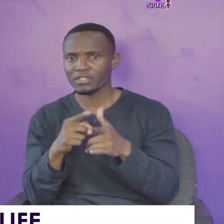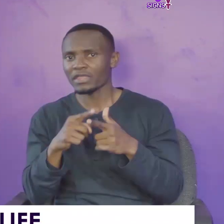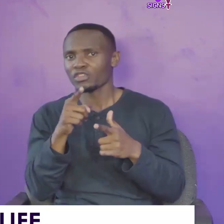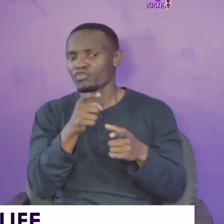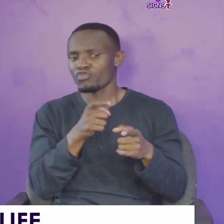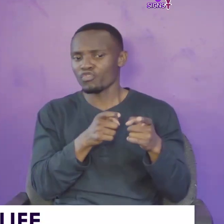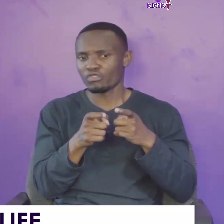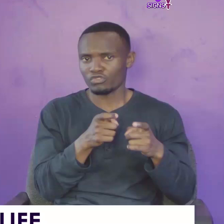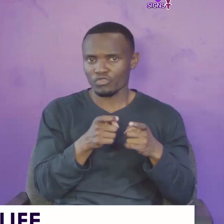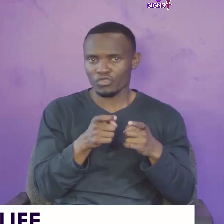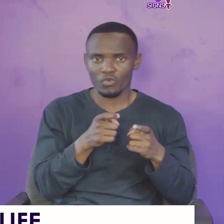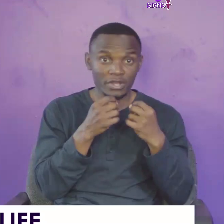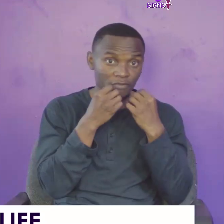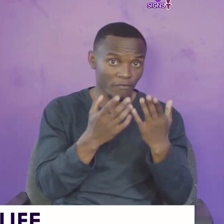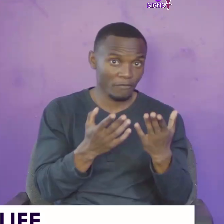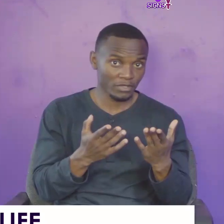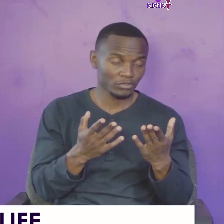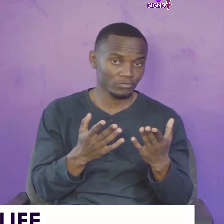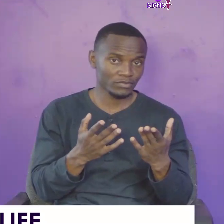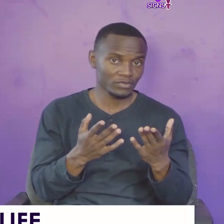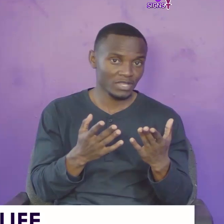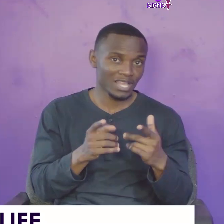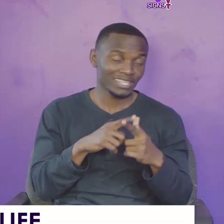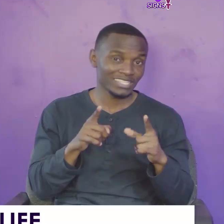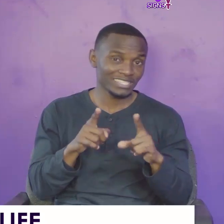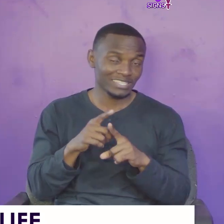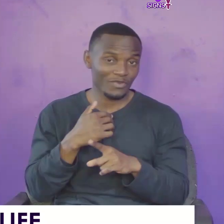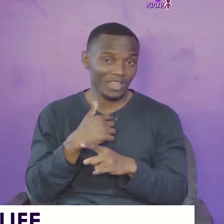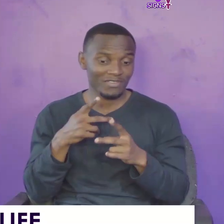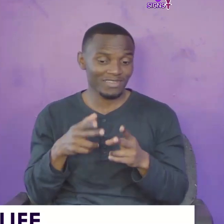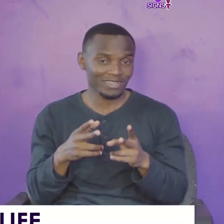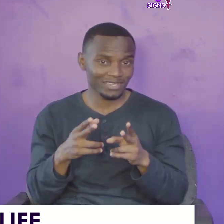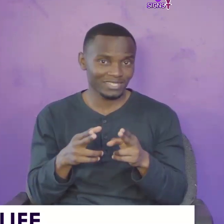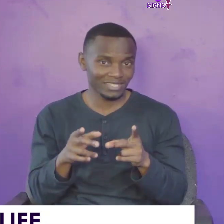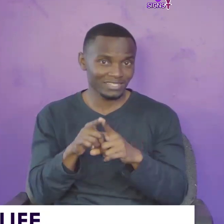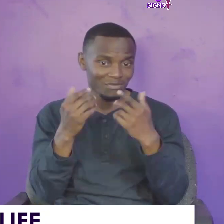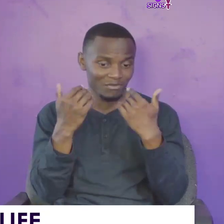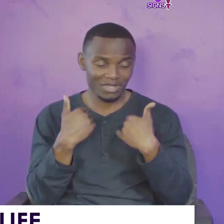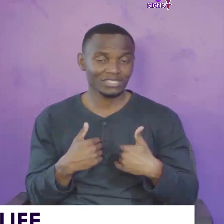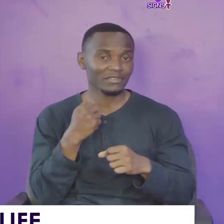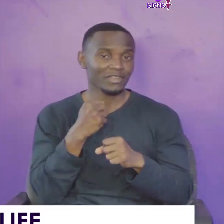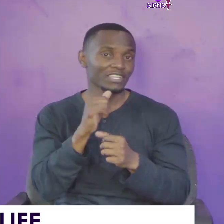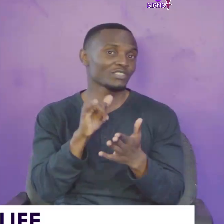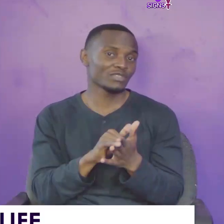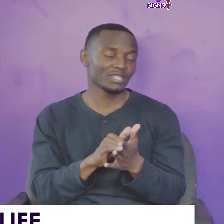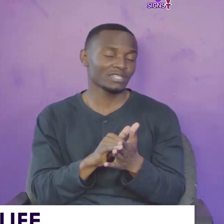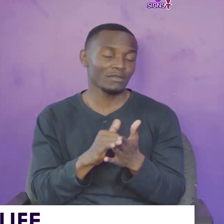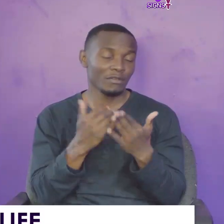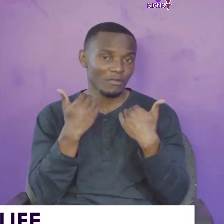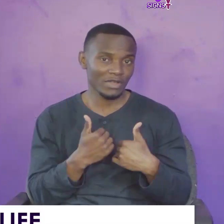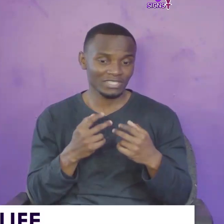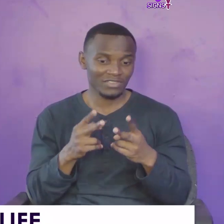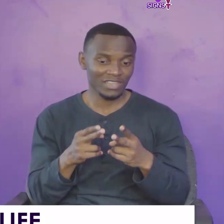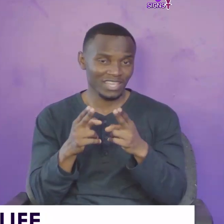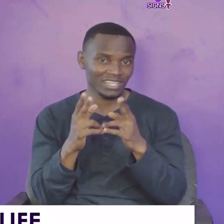there's information filtering. Yeah. Then there's editing, which I do. I'm an editor, but I'm not